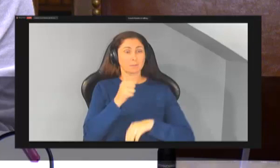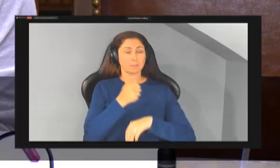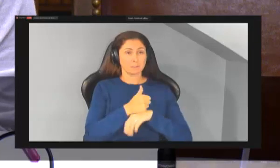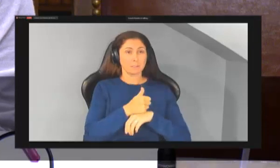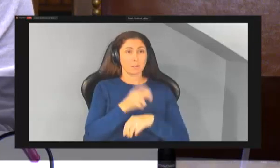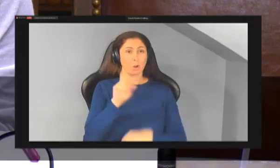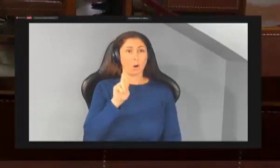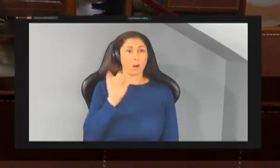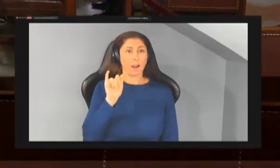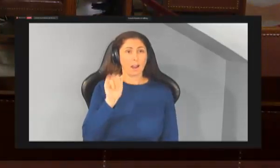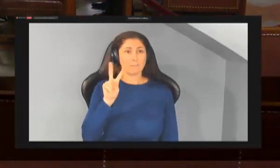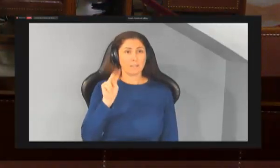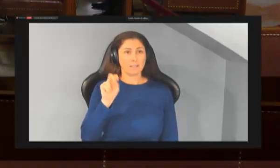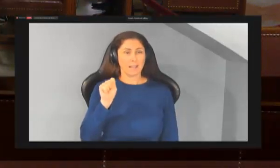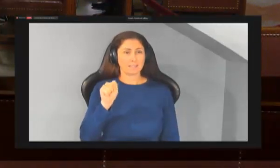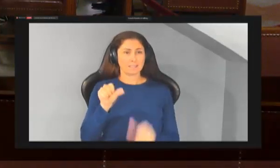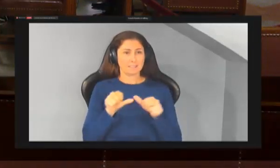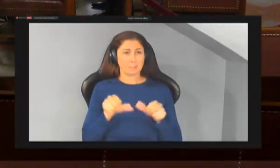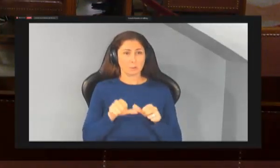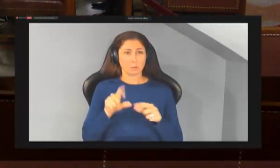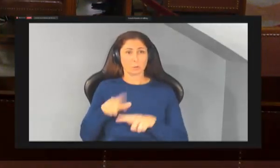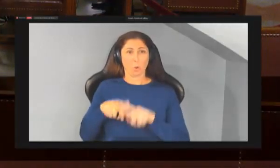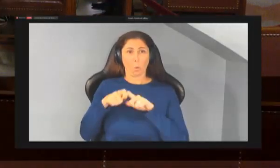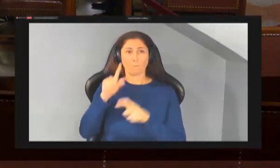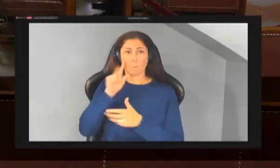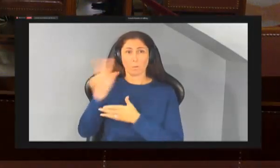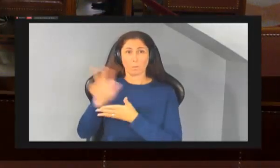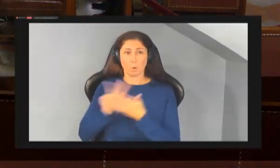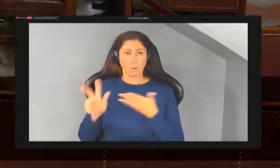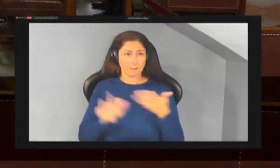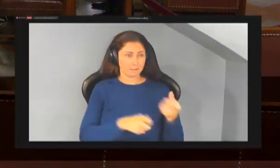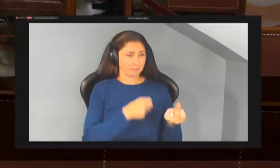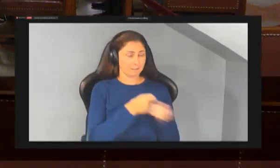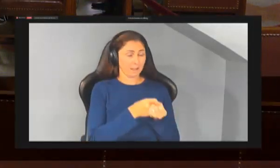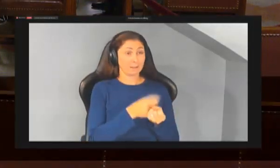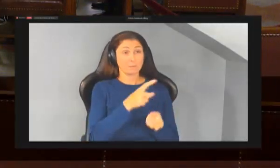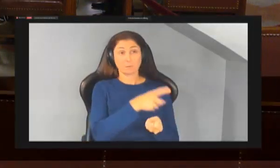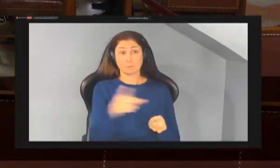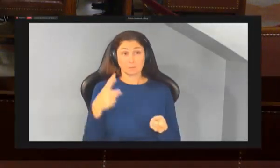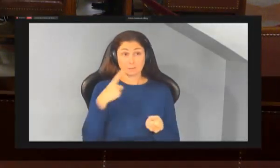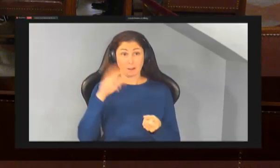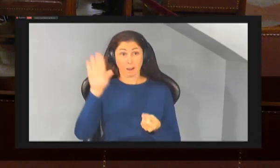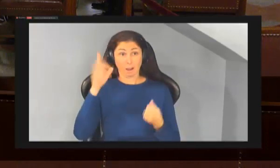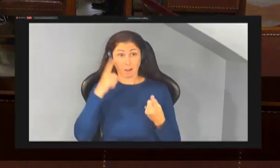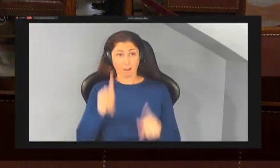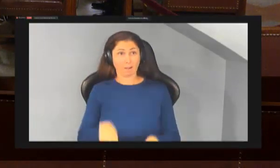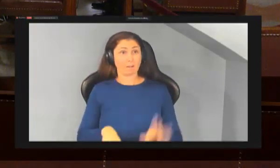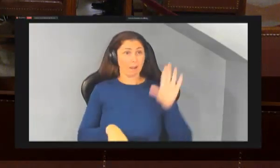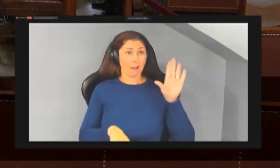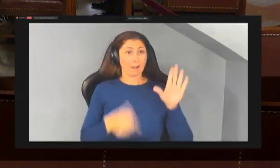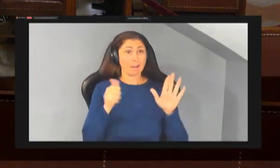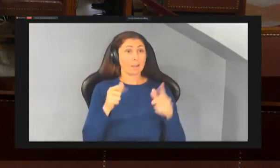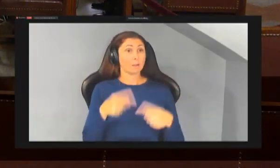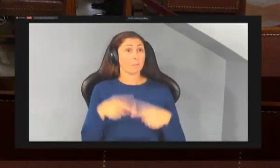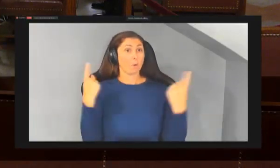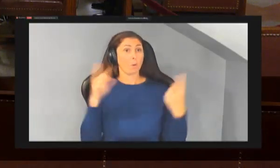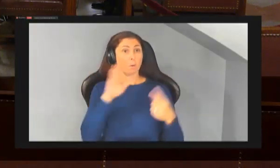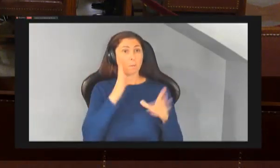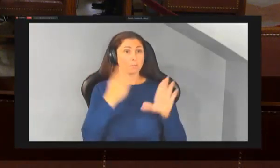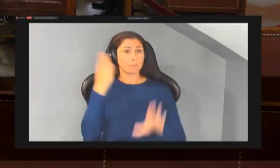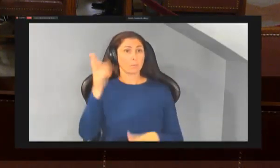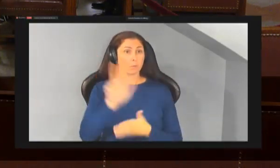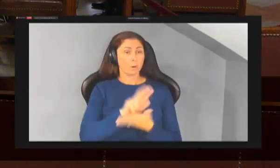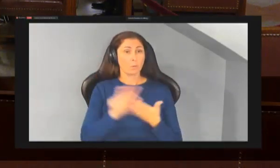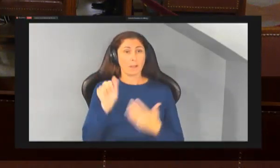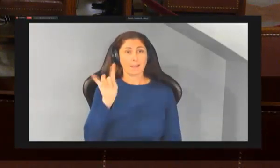RIVNS district. Motion to hold 3 weeks. Second. All those in favor say aye. Aye. Any opposed? Bill be held 3 weeks. Bill